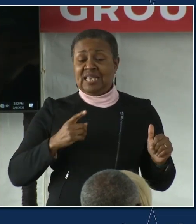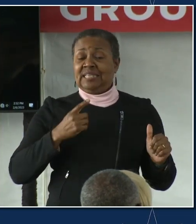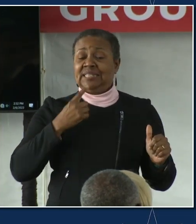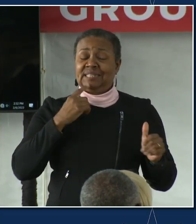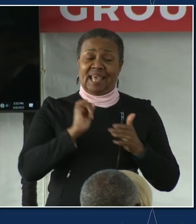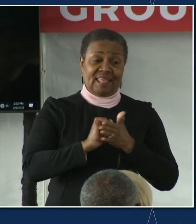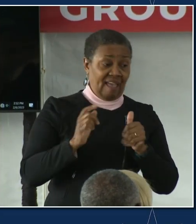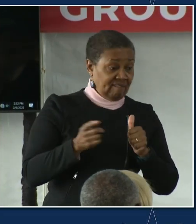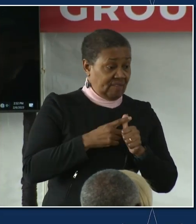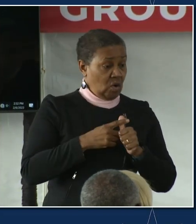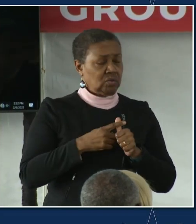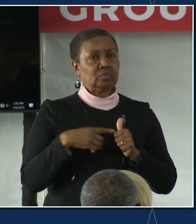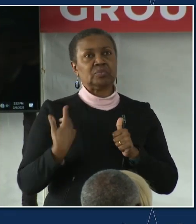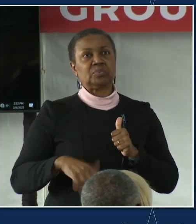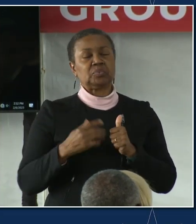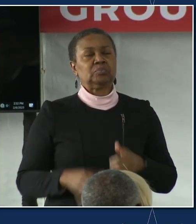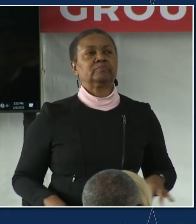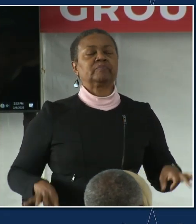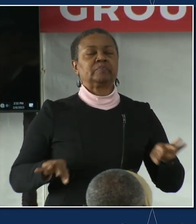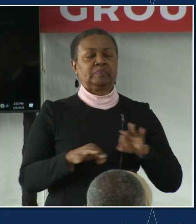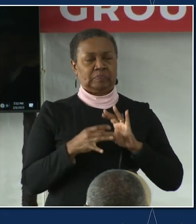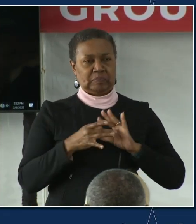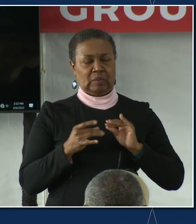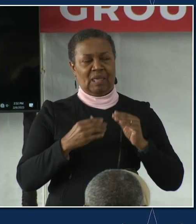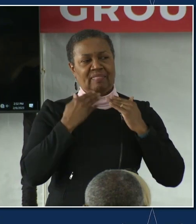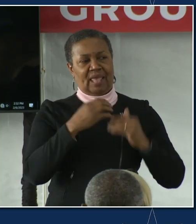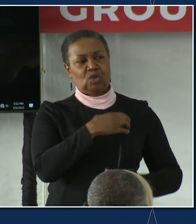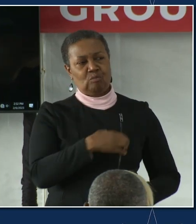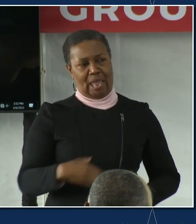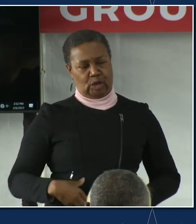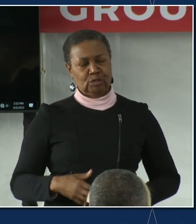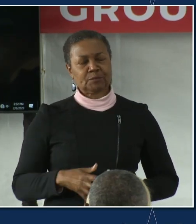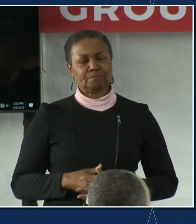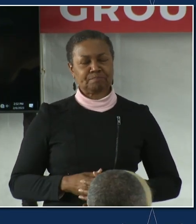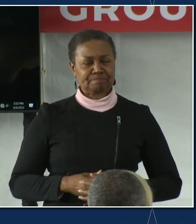that really means something. So thank you, Matt.